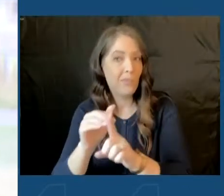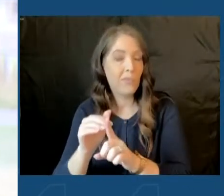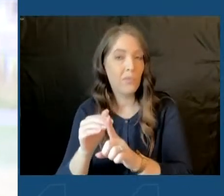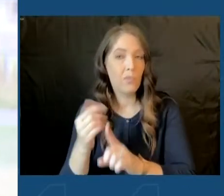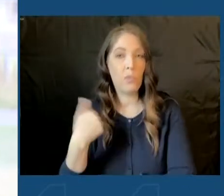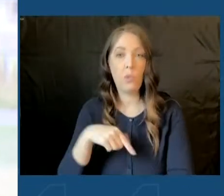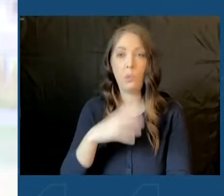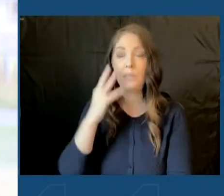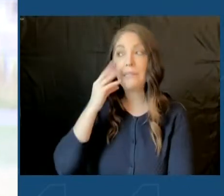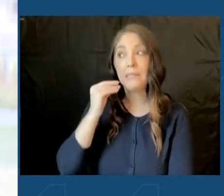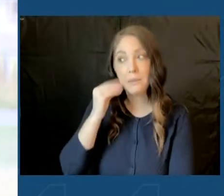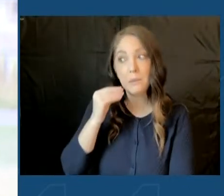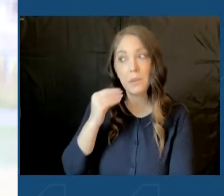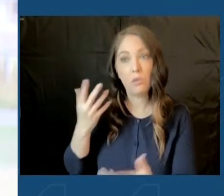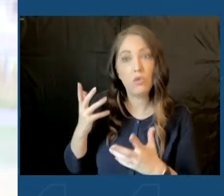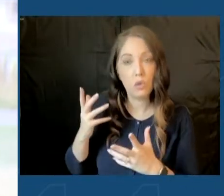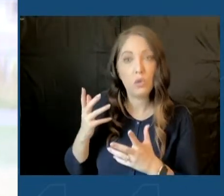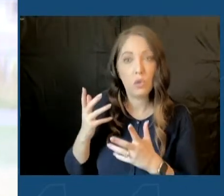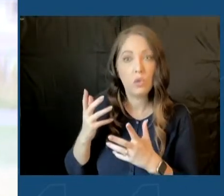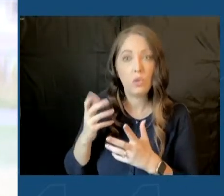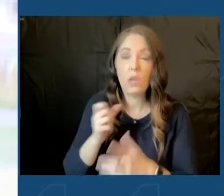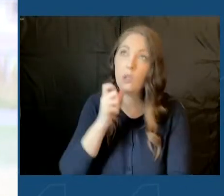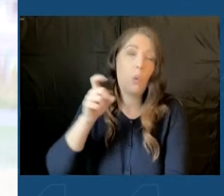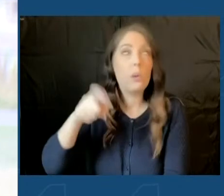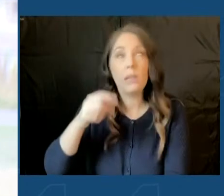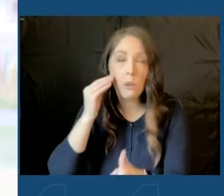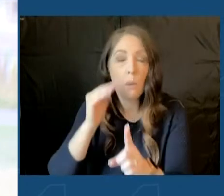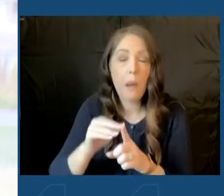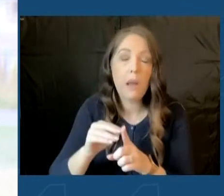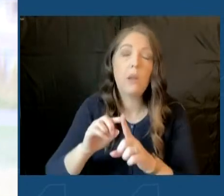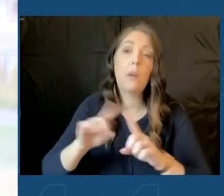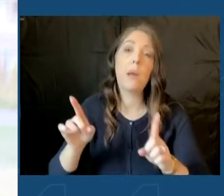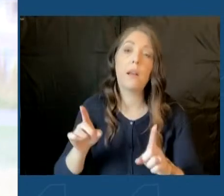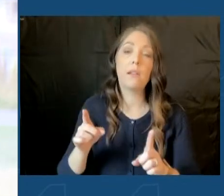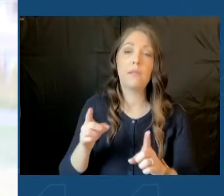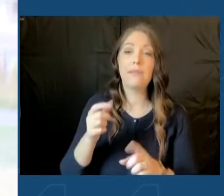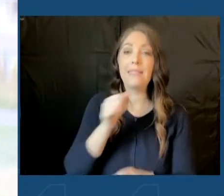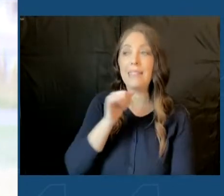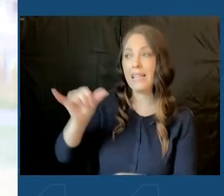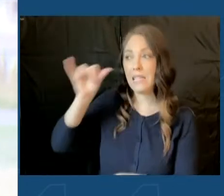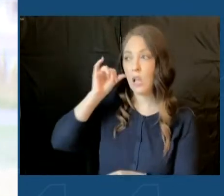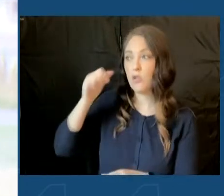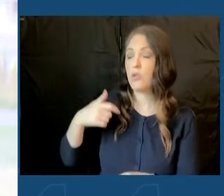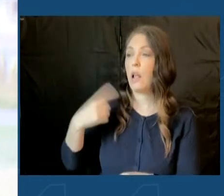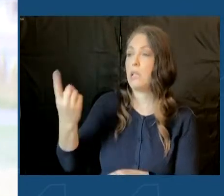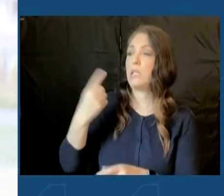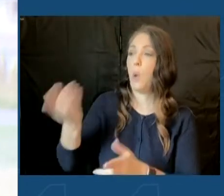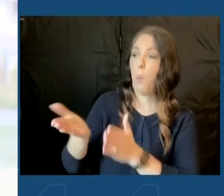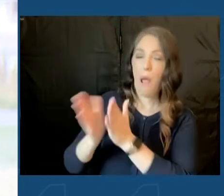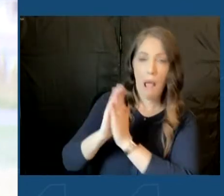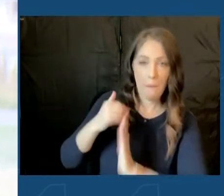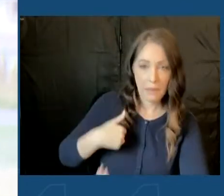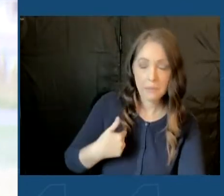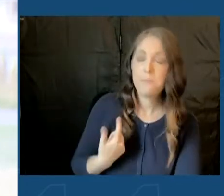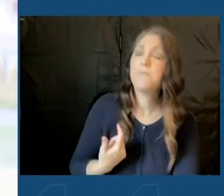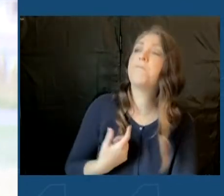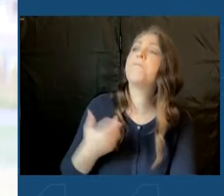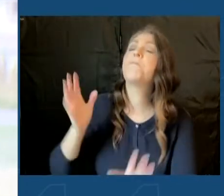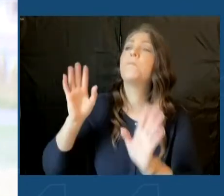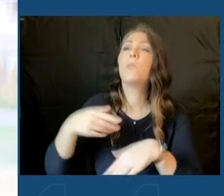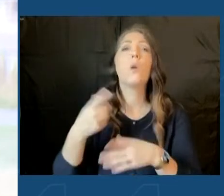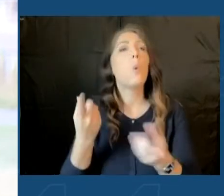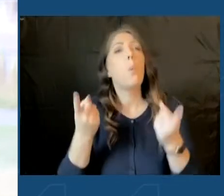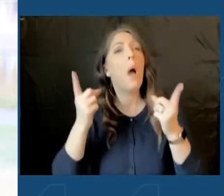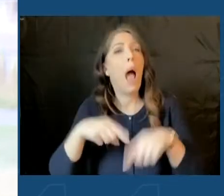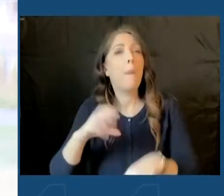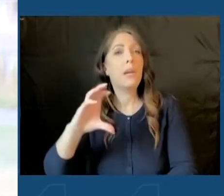need a reminder, but I was asked yesterday when I was at Chautauqua Institution. Someone said to me after what happened in Chautauqua